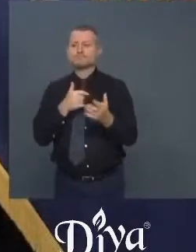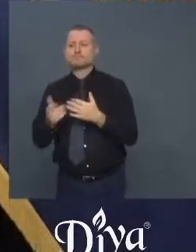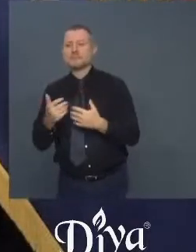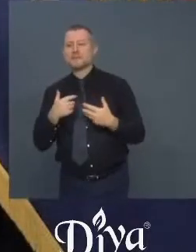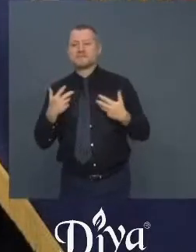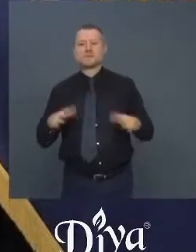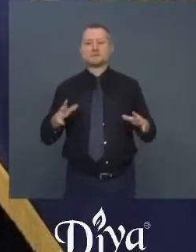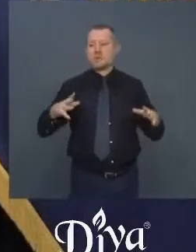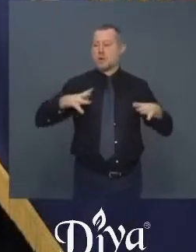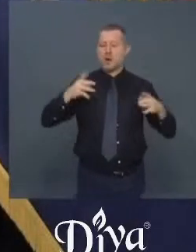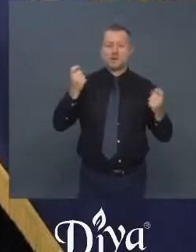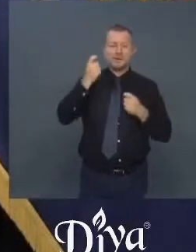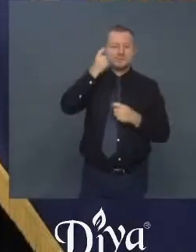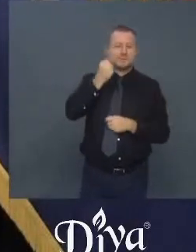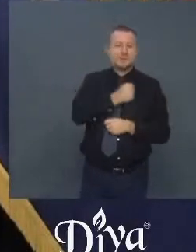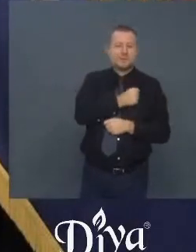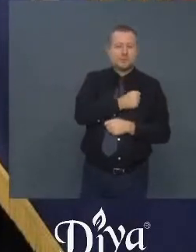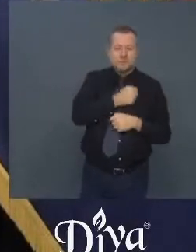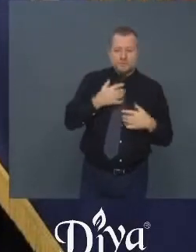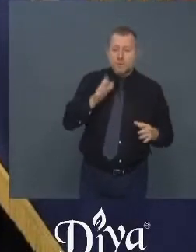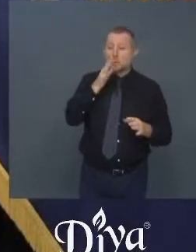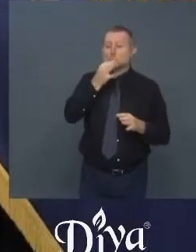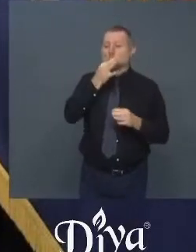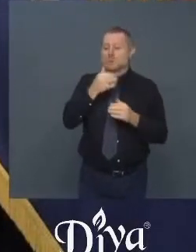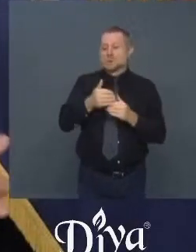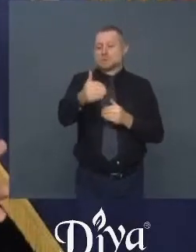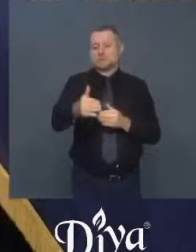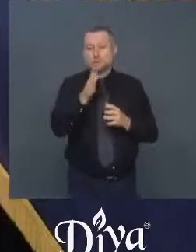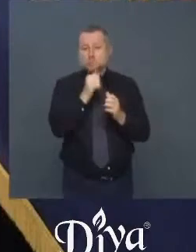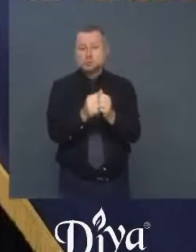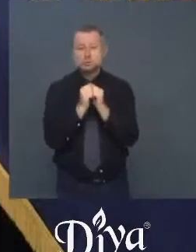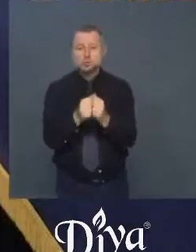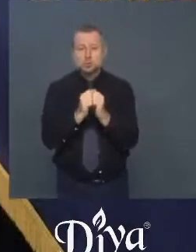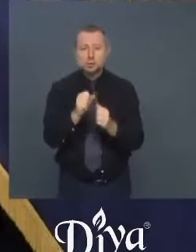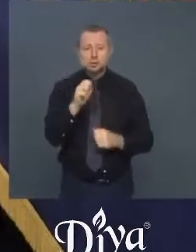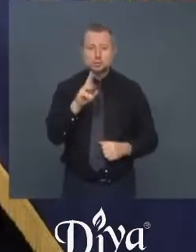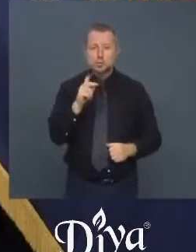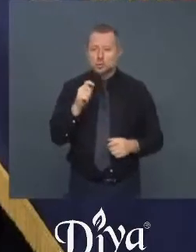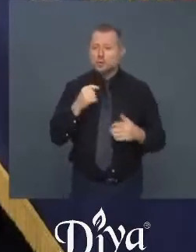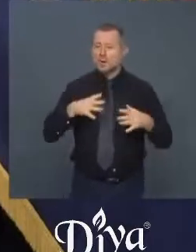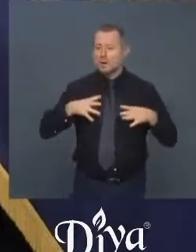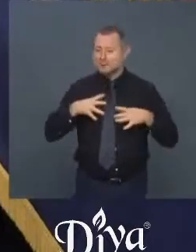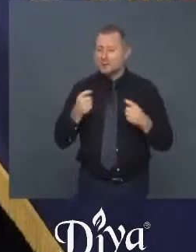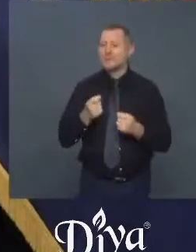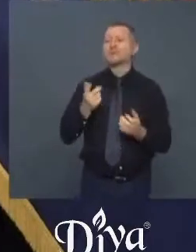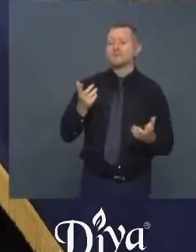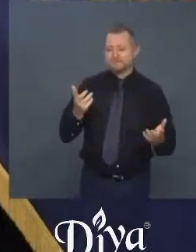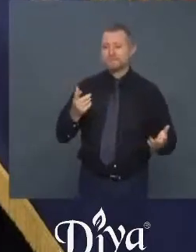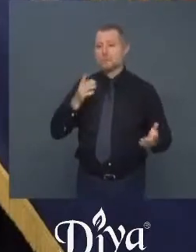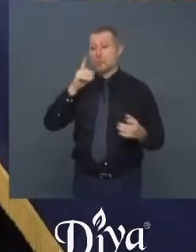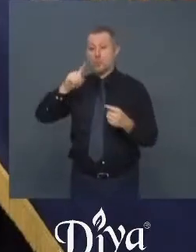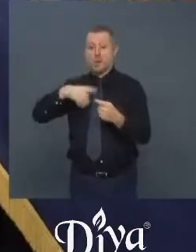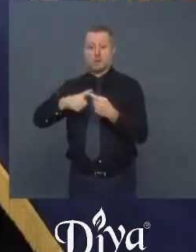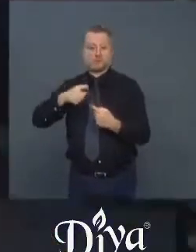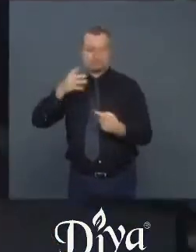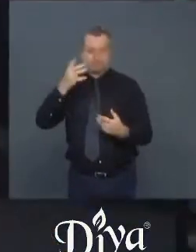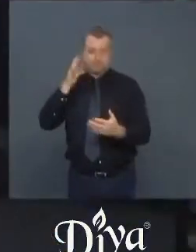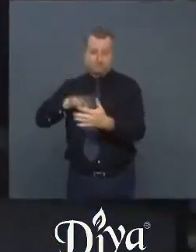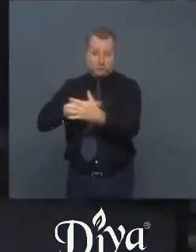starting another holiday. So as soon as they can get the full community, whether it's today or tomorrow morning, I don't know yet. They were setting it up as I came